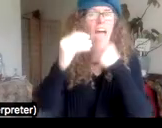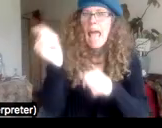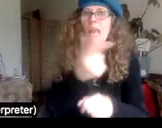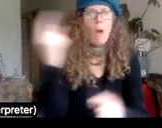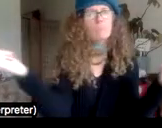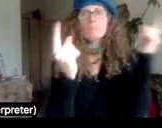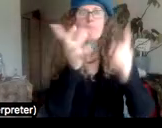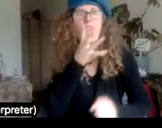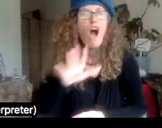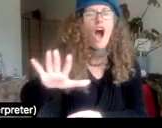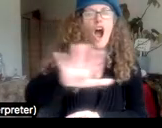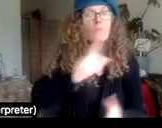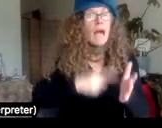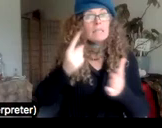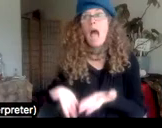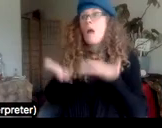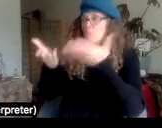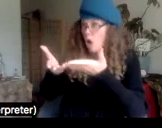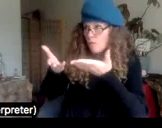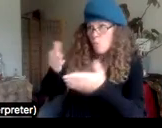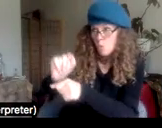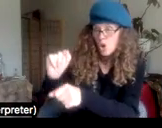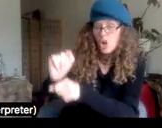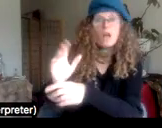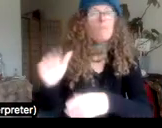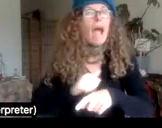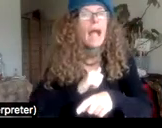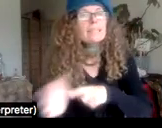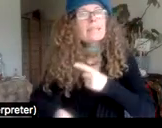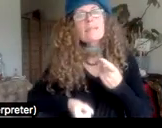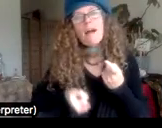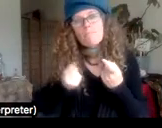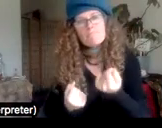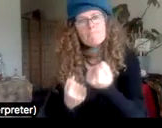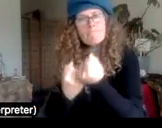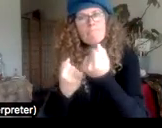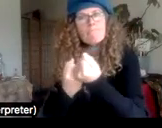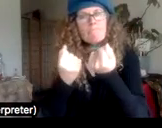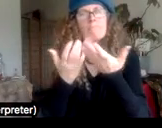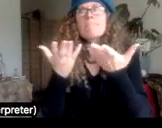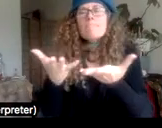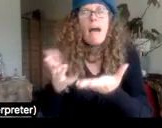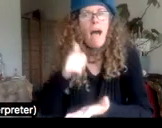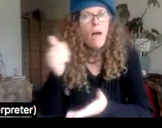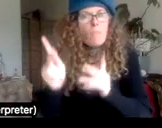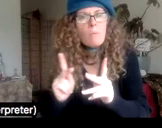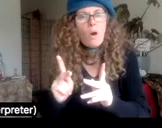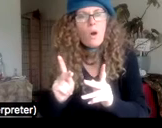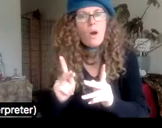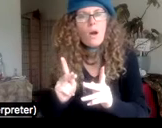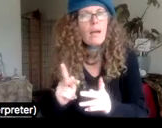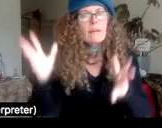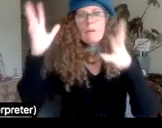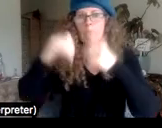and sometimes offered the visitor work. The practice of giving a hand up went to the turn of the